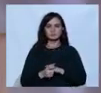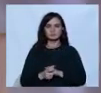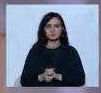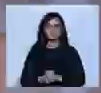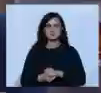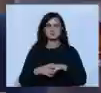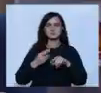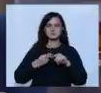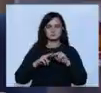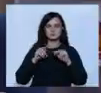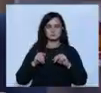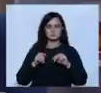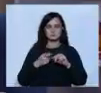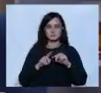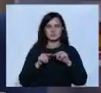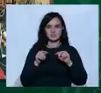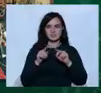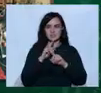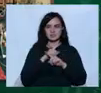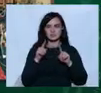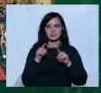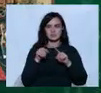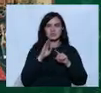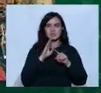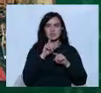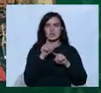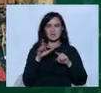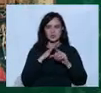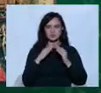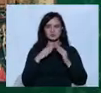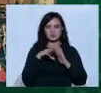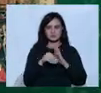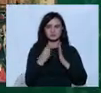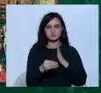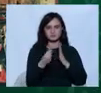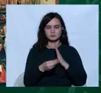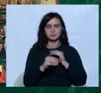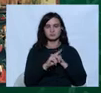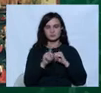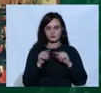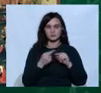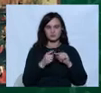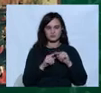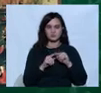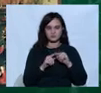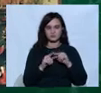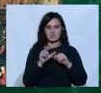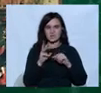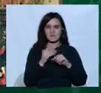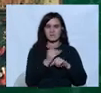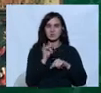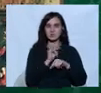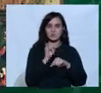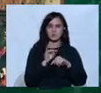Mm-hmm. And speaking of money, that definitely brings us to the where of Venice. Now, the city-state of